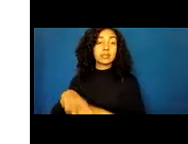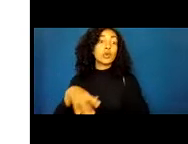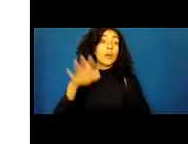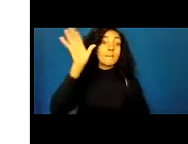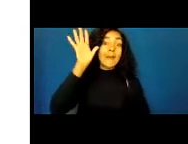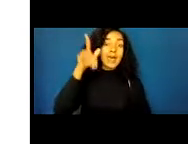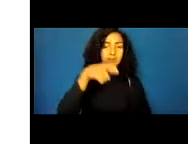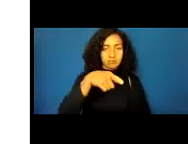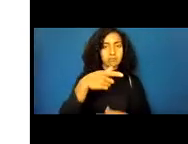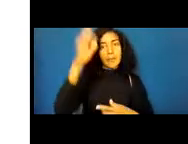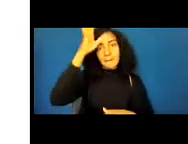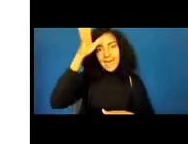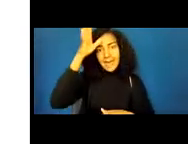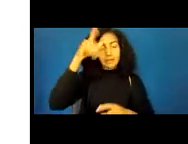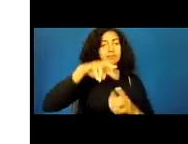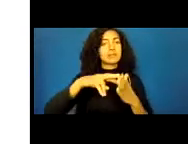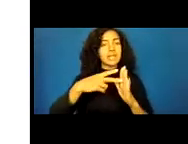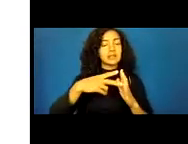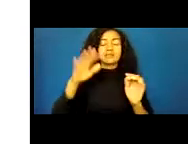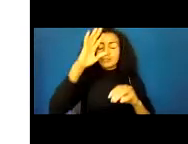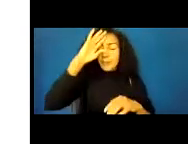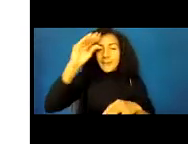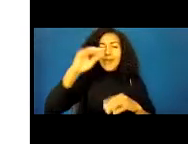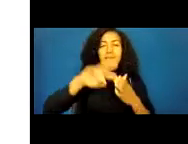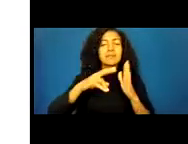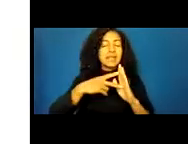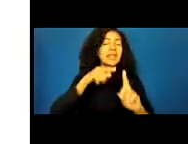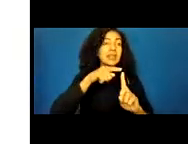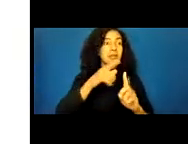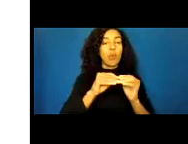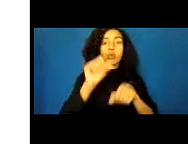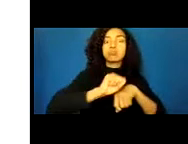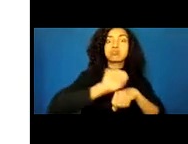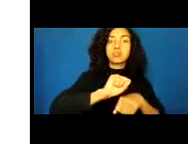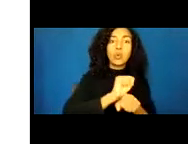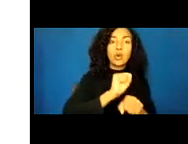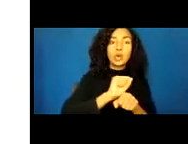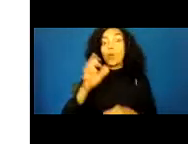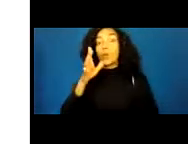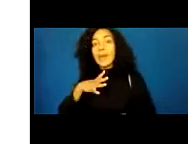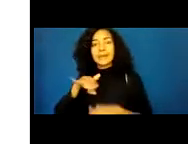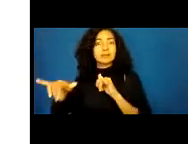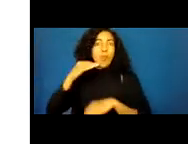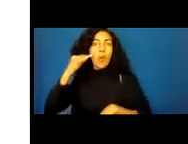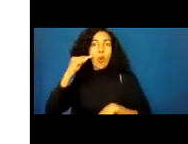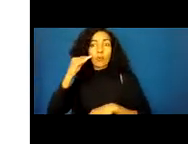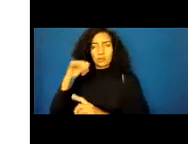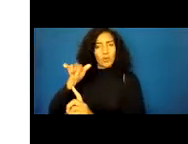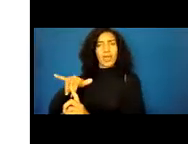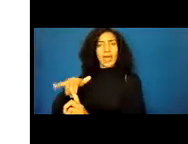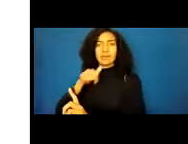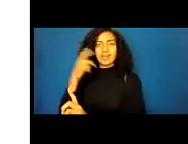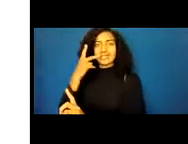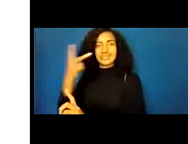as homemakers. And those are very different roles than what we traditionally saw in our homes prior to contact. And we didn't